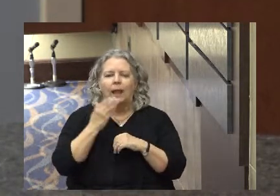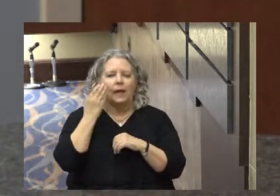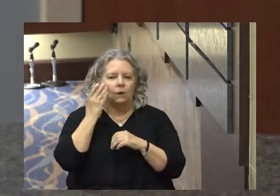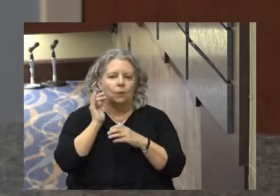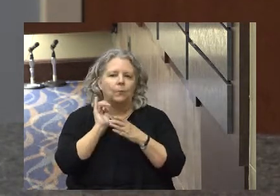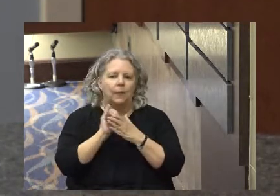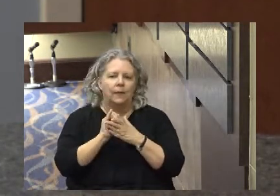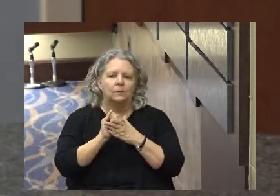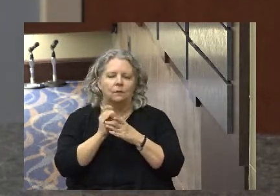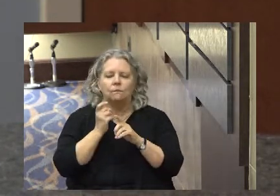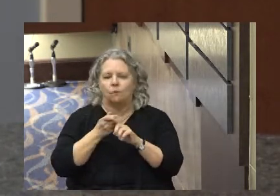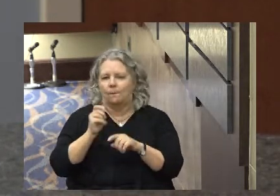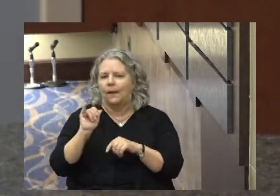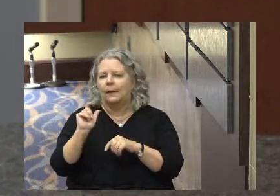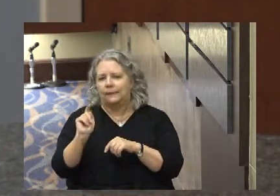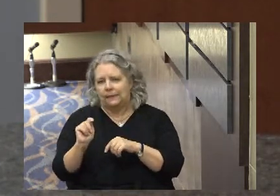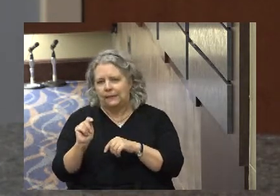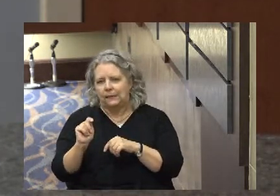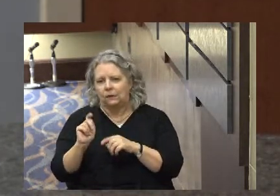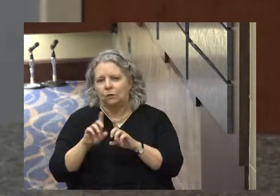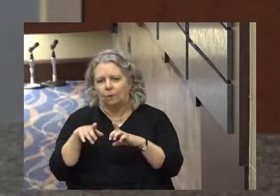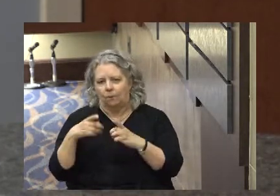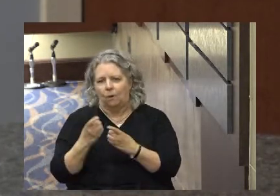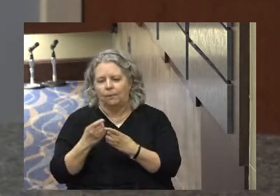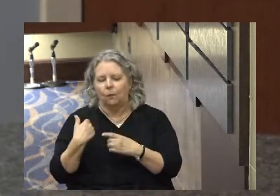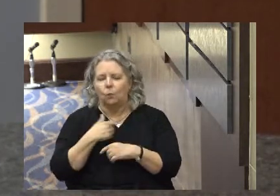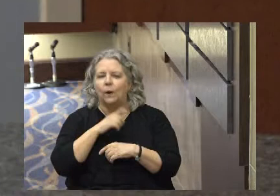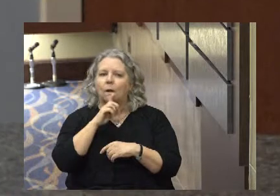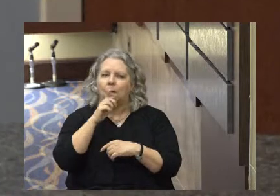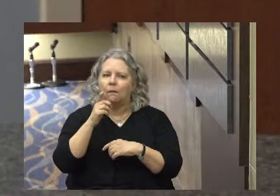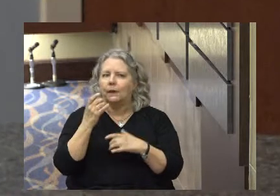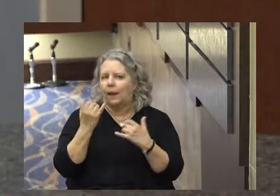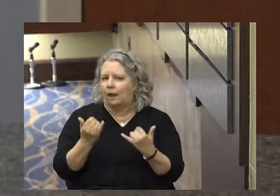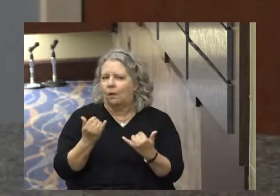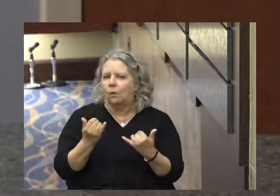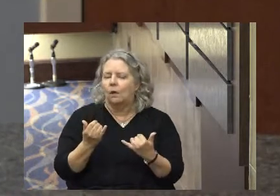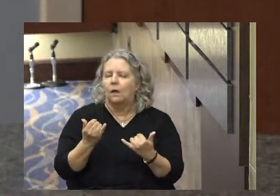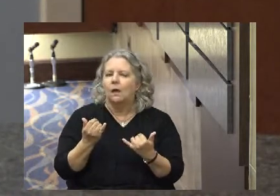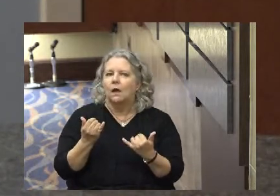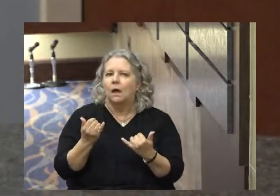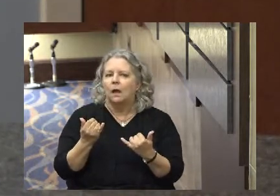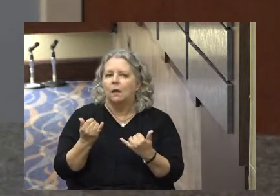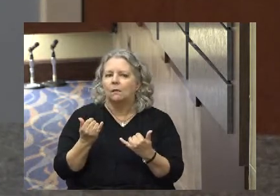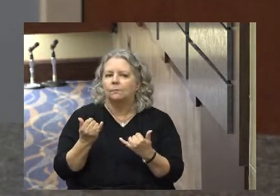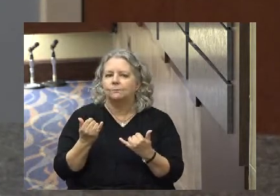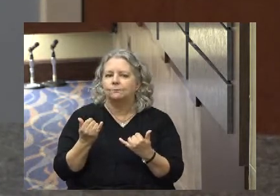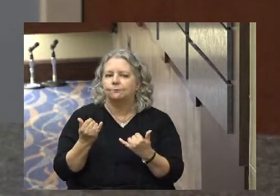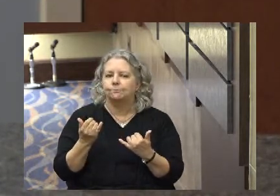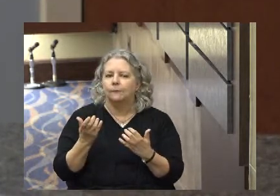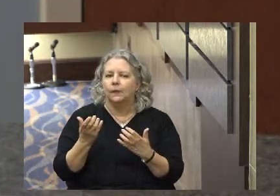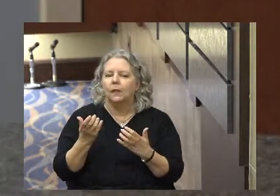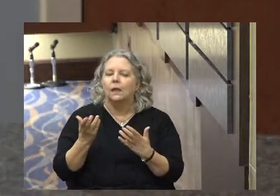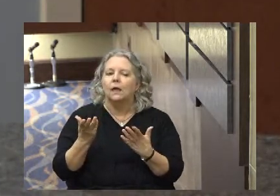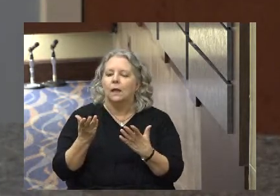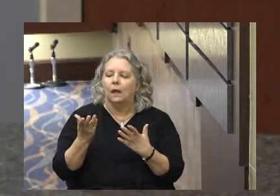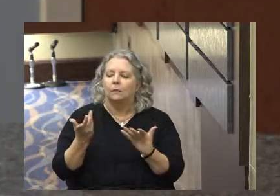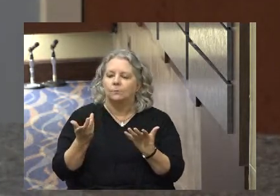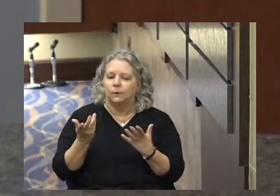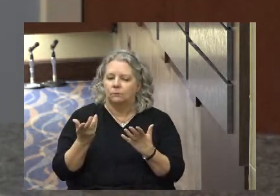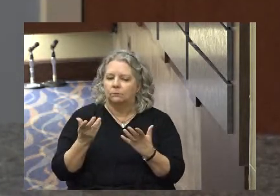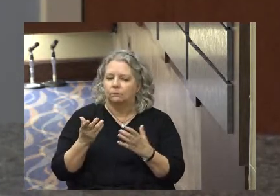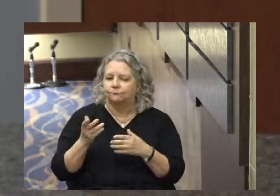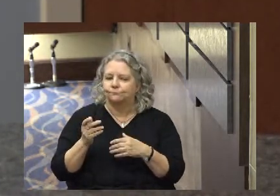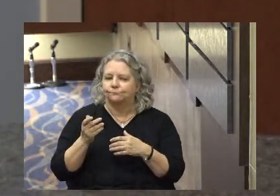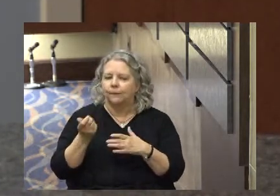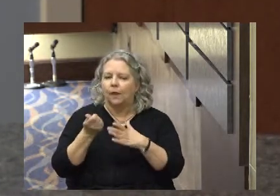IT that we're currently sitting under, and the motivation of our city management team and staff.